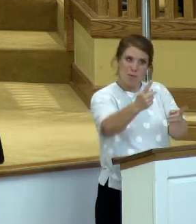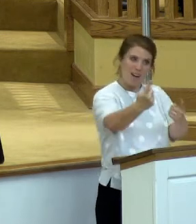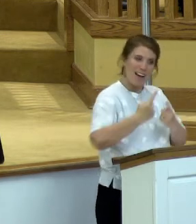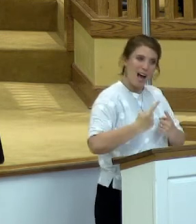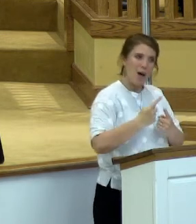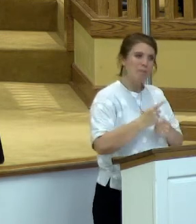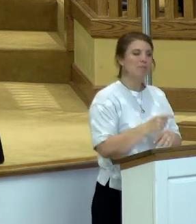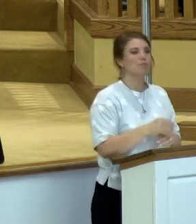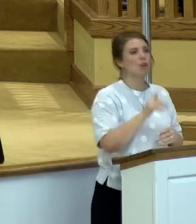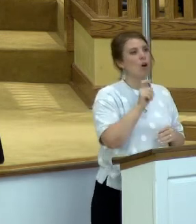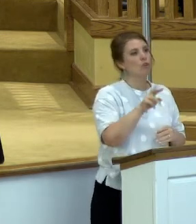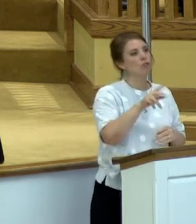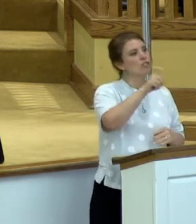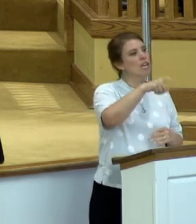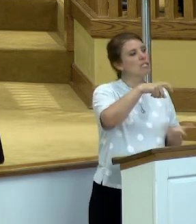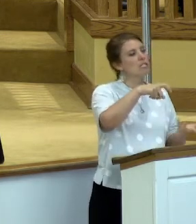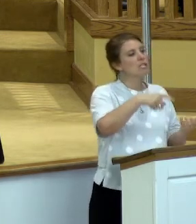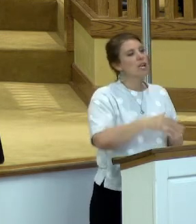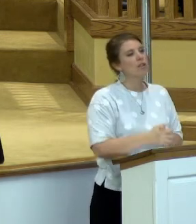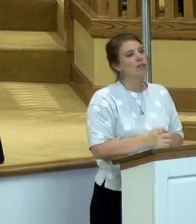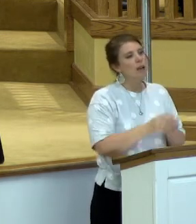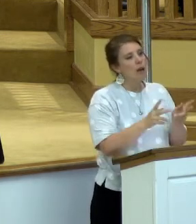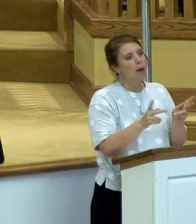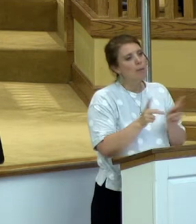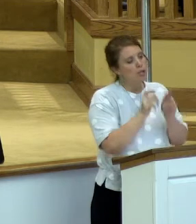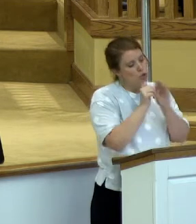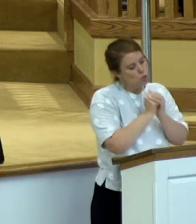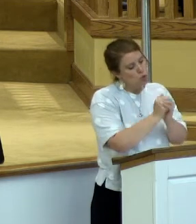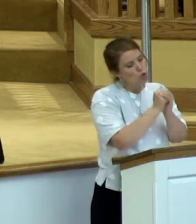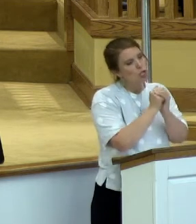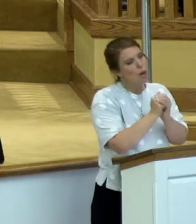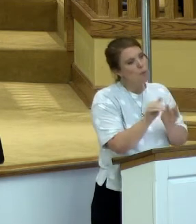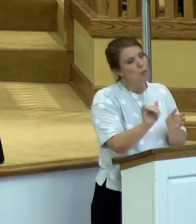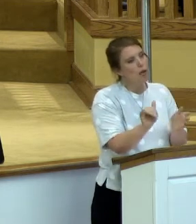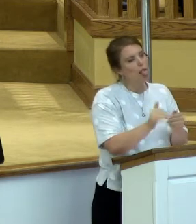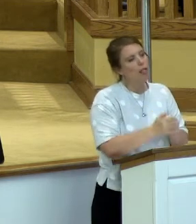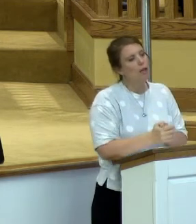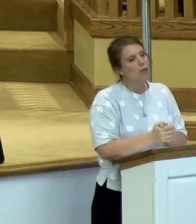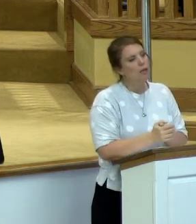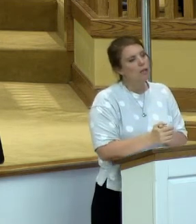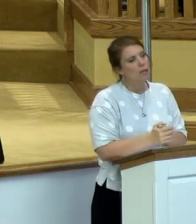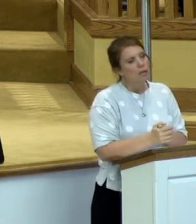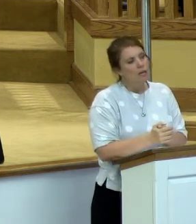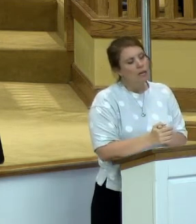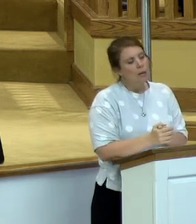is necessary. So it's a place of worship as well. So